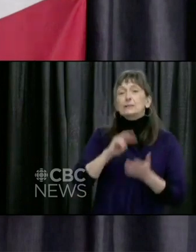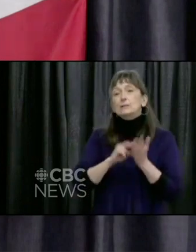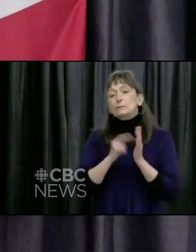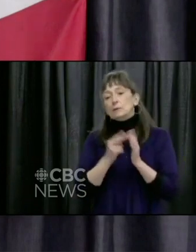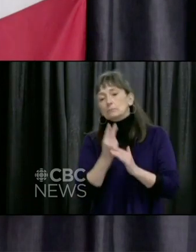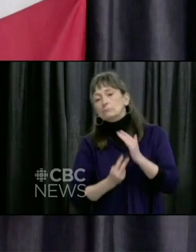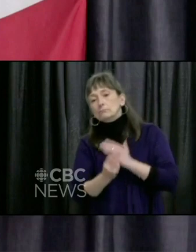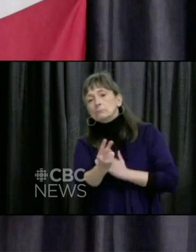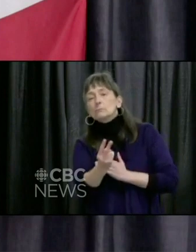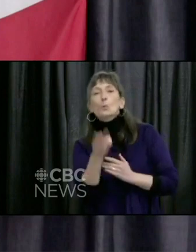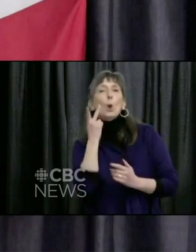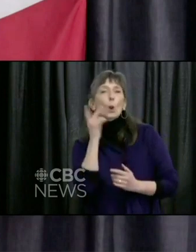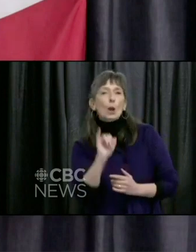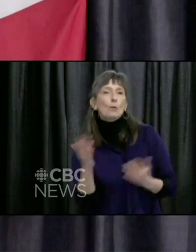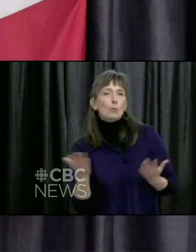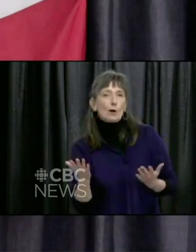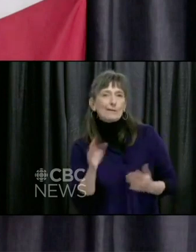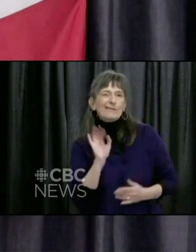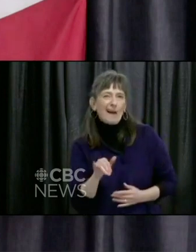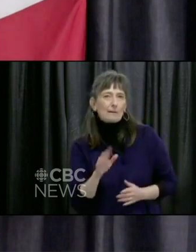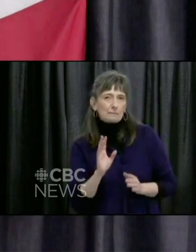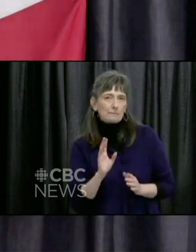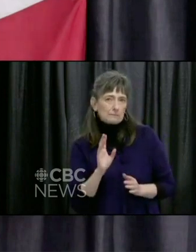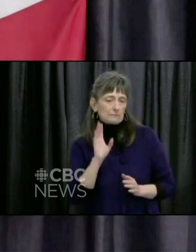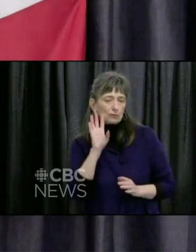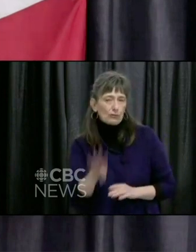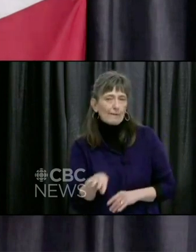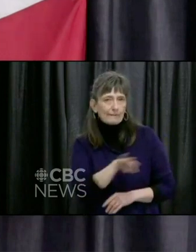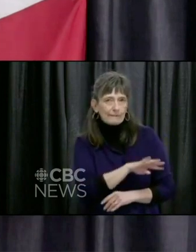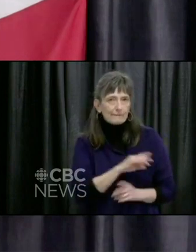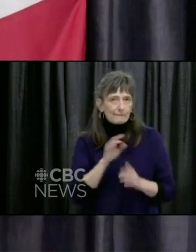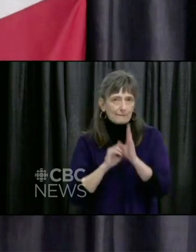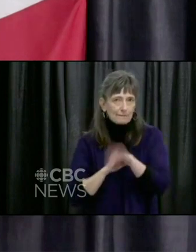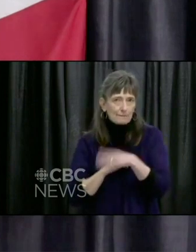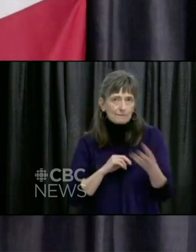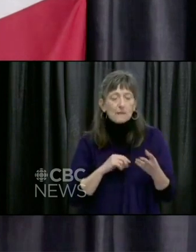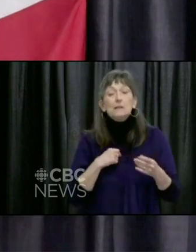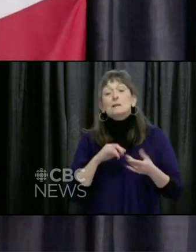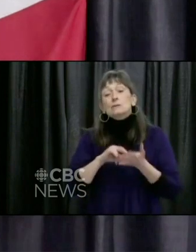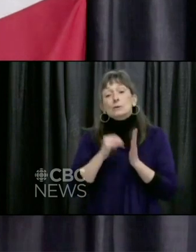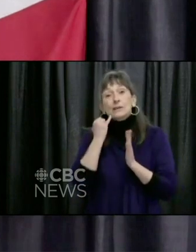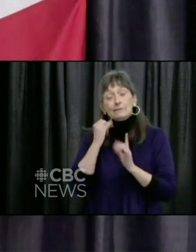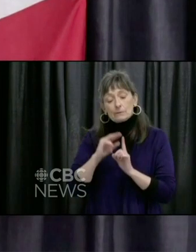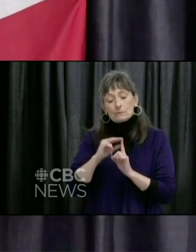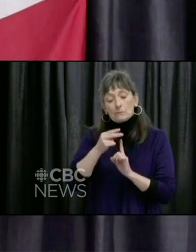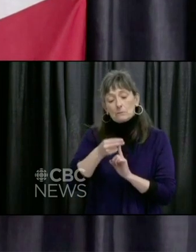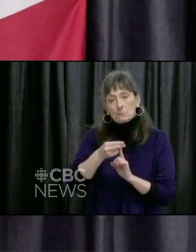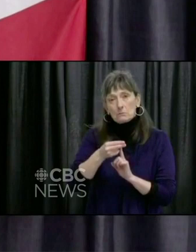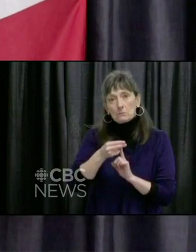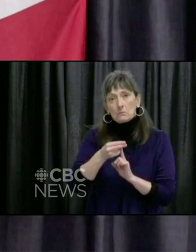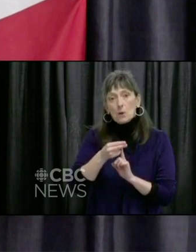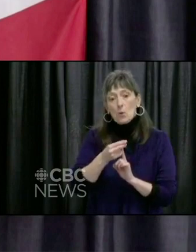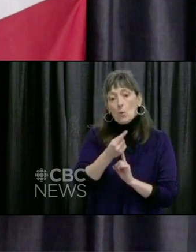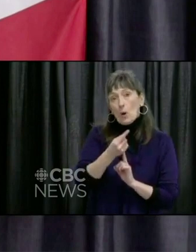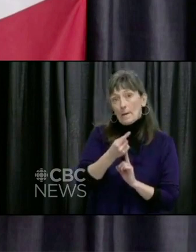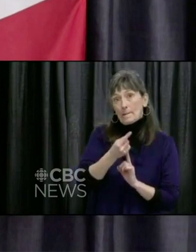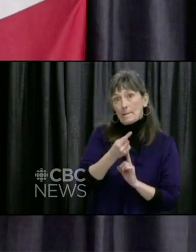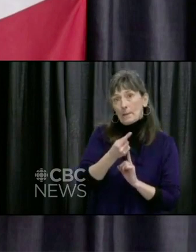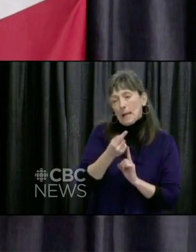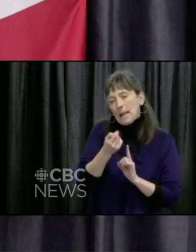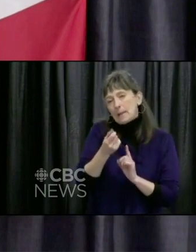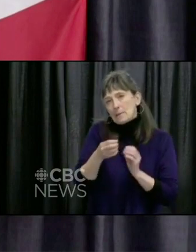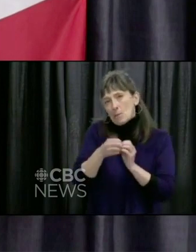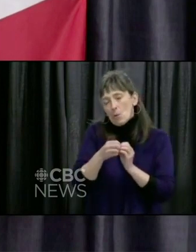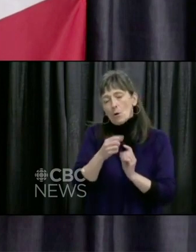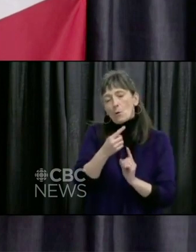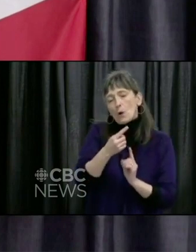future? And so slowly, with each generation of contacts, the number of cases are increasing by 20%. And so this